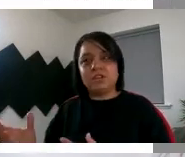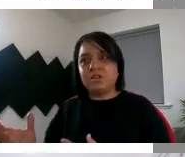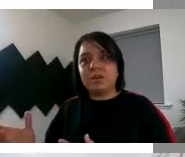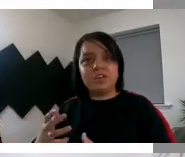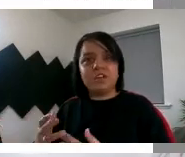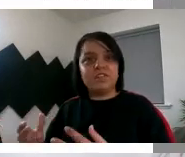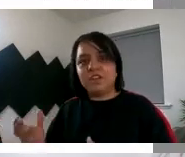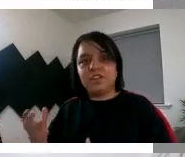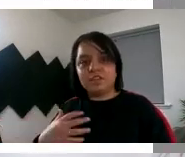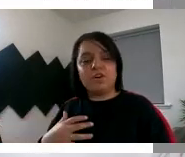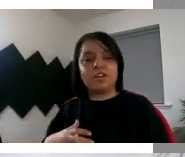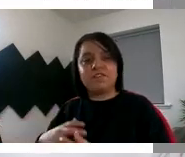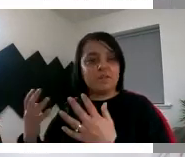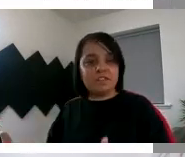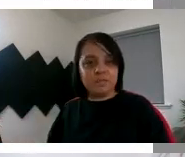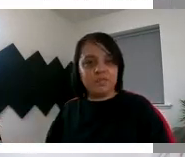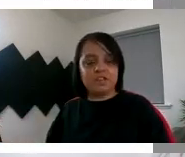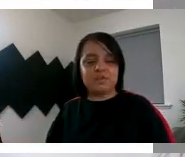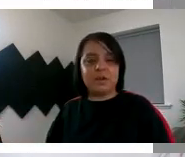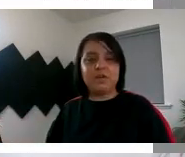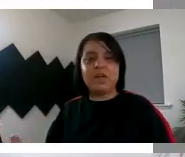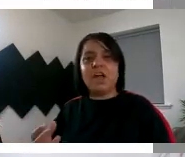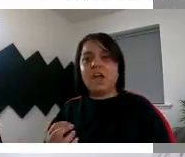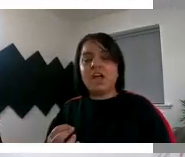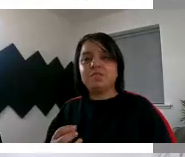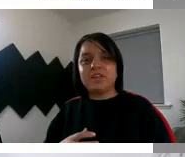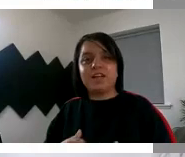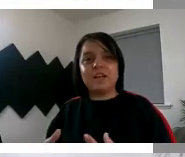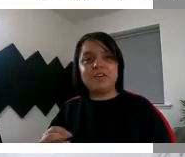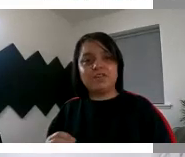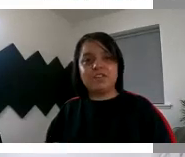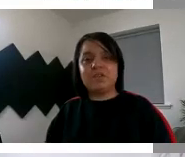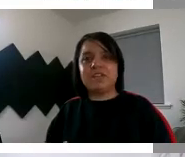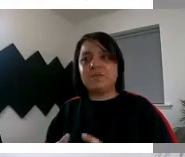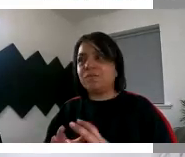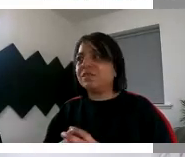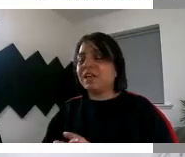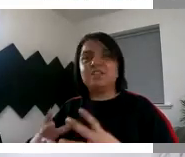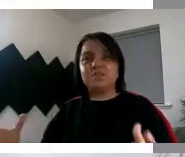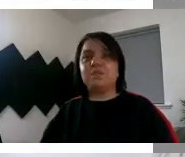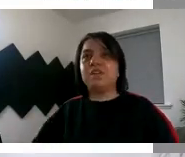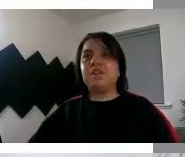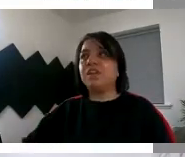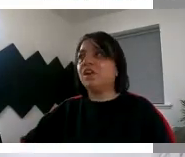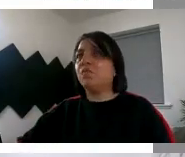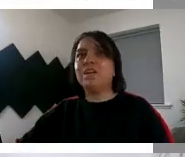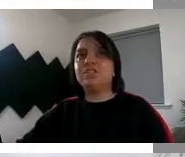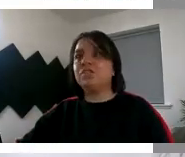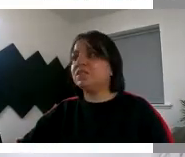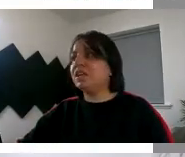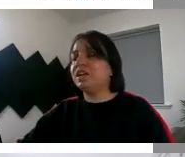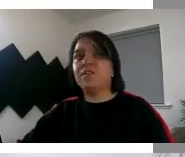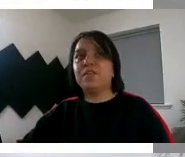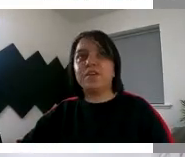like American if you know that their family is American as well. So it can get a bit confusing with that, but that is predominantly what is